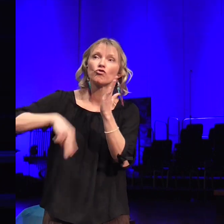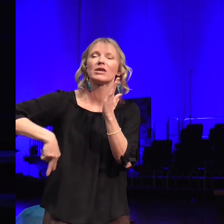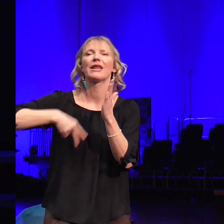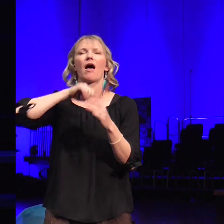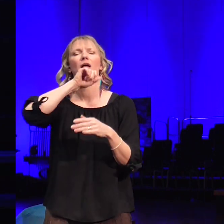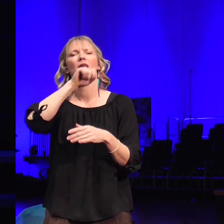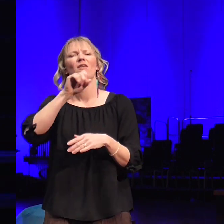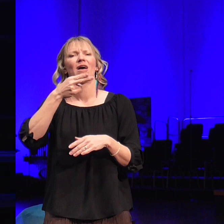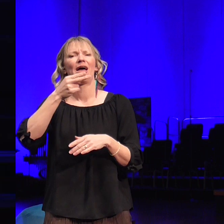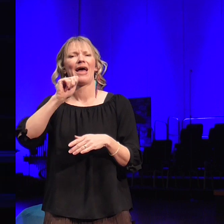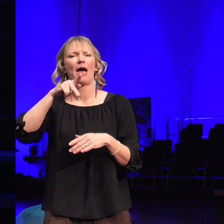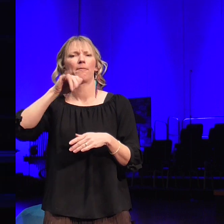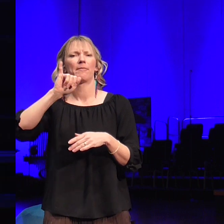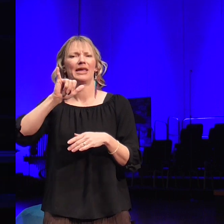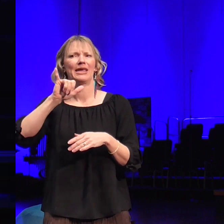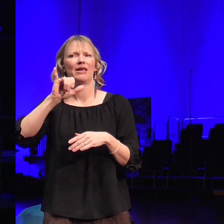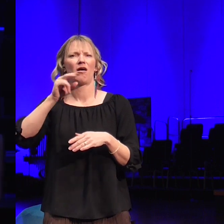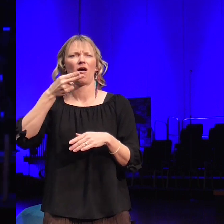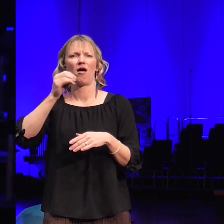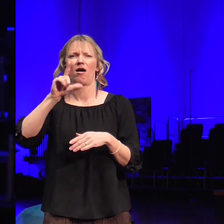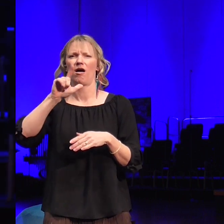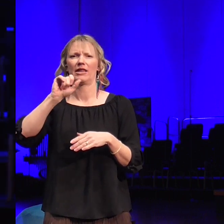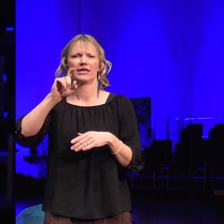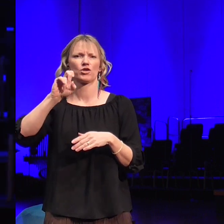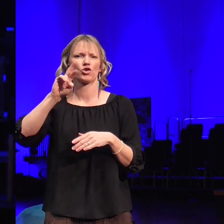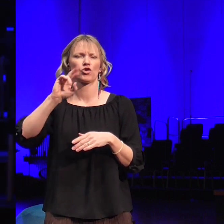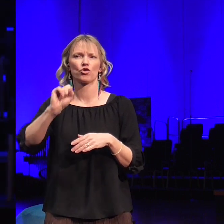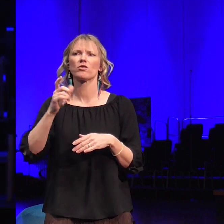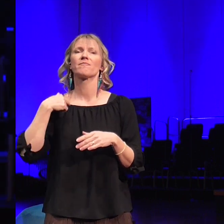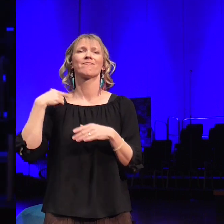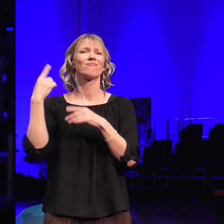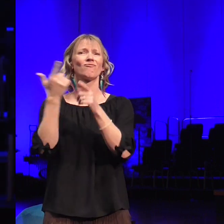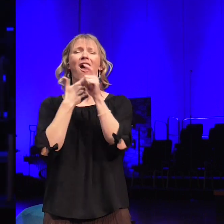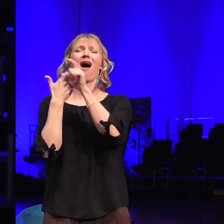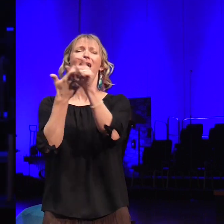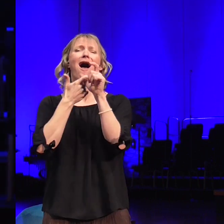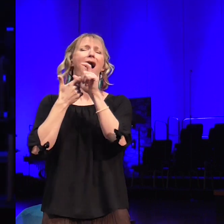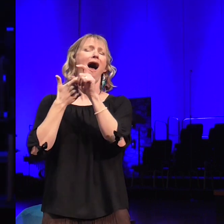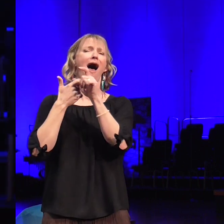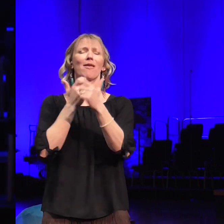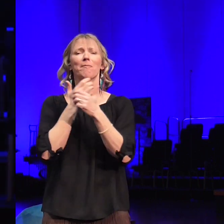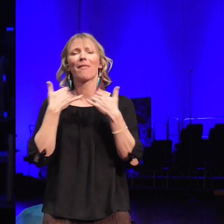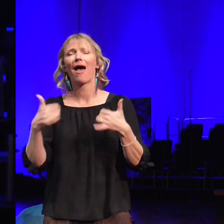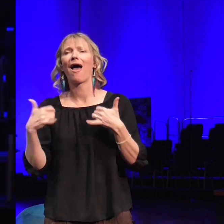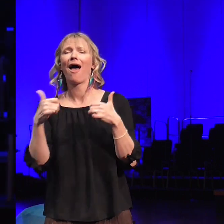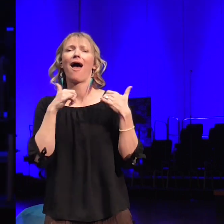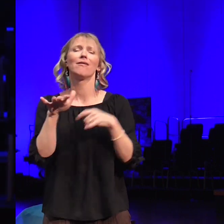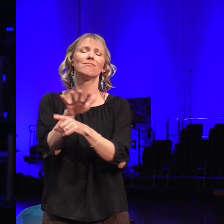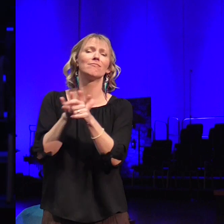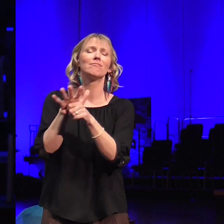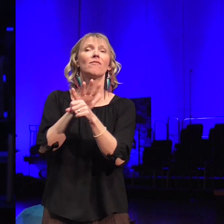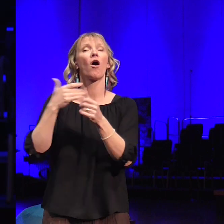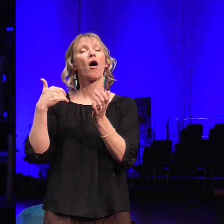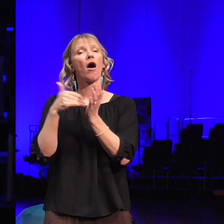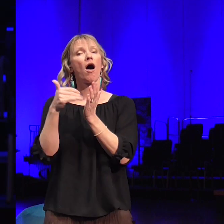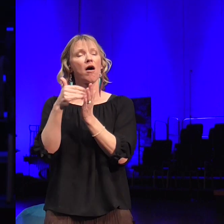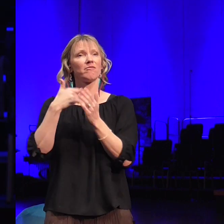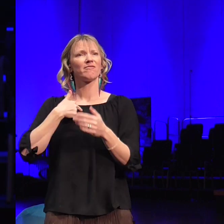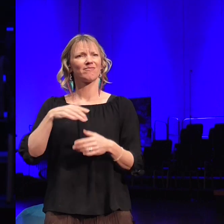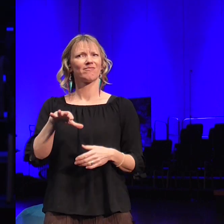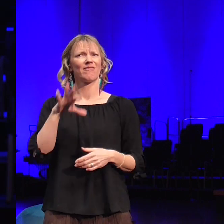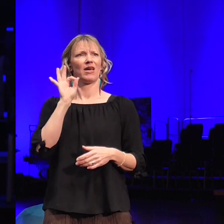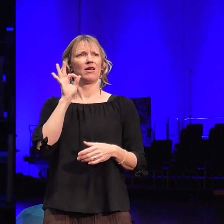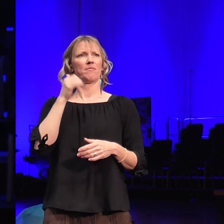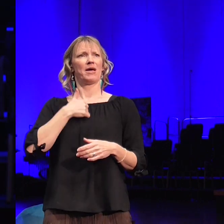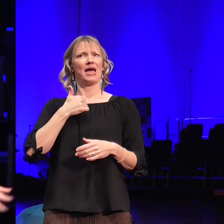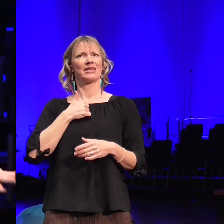Hollisters. And we would be able to just run and play in this area. And I would often find